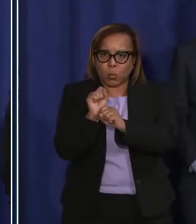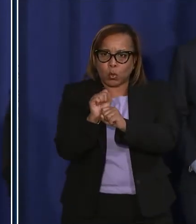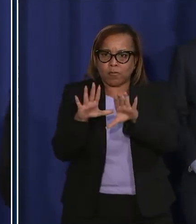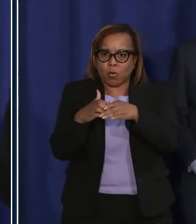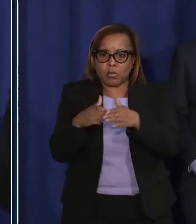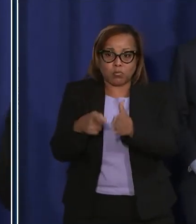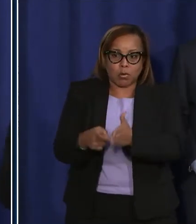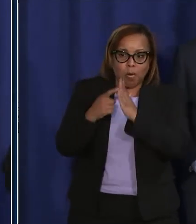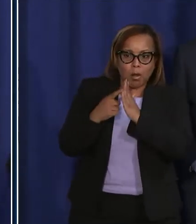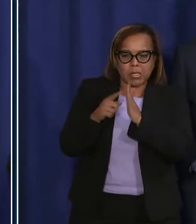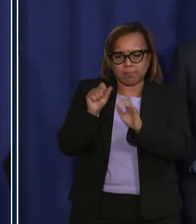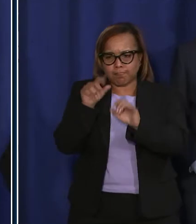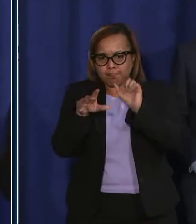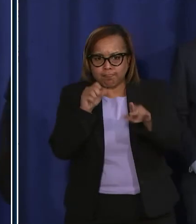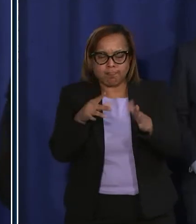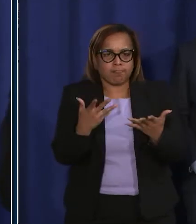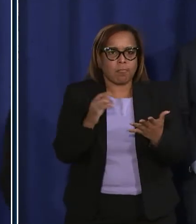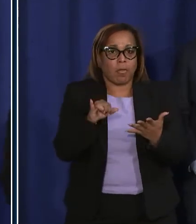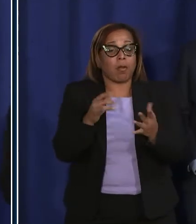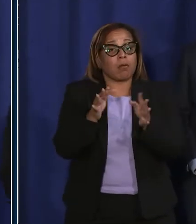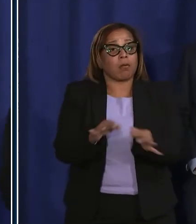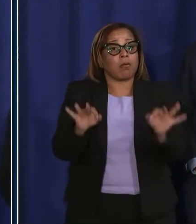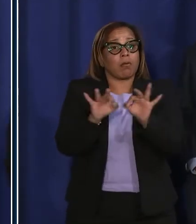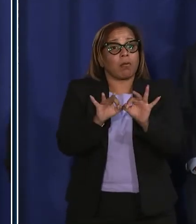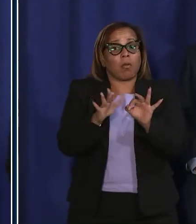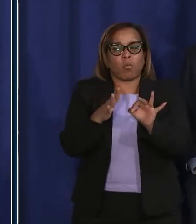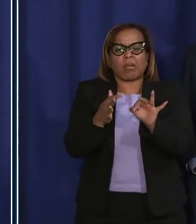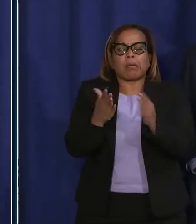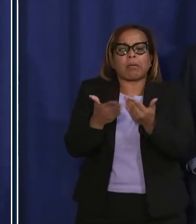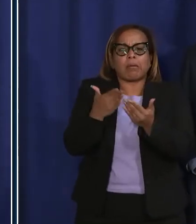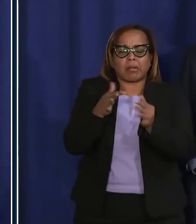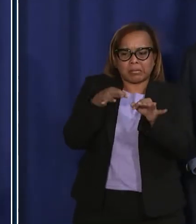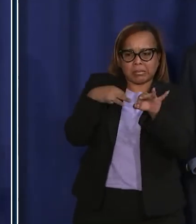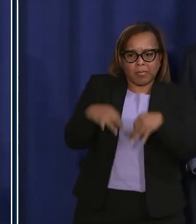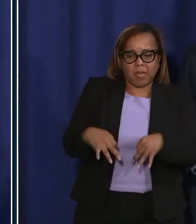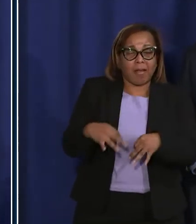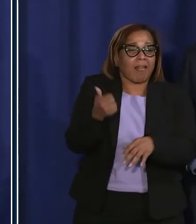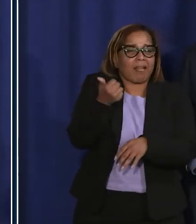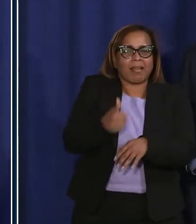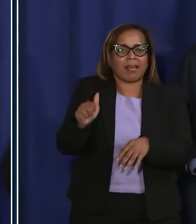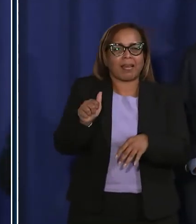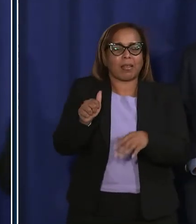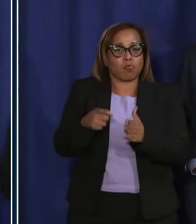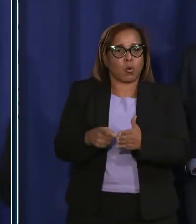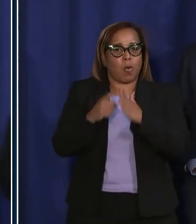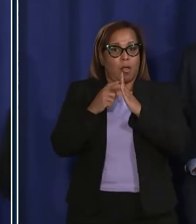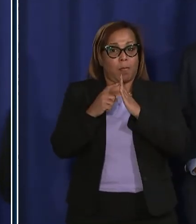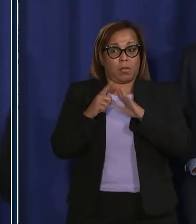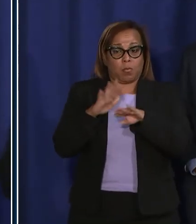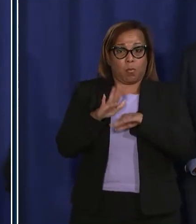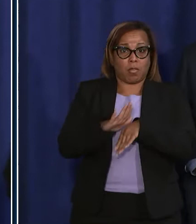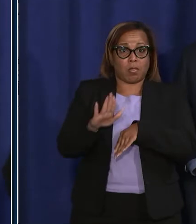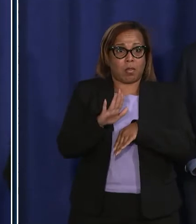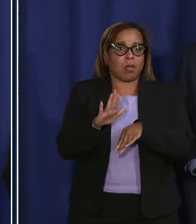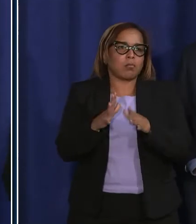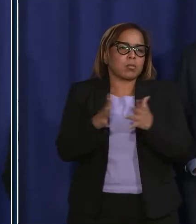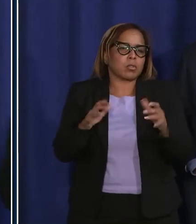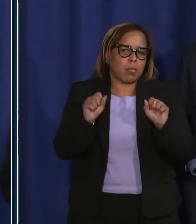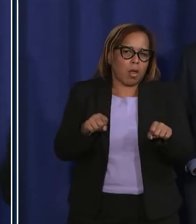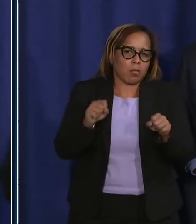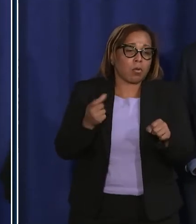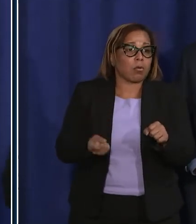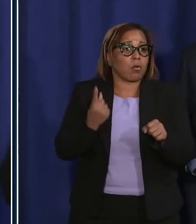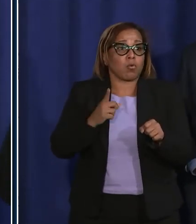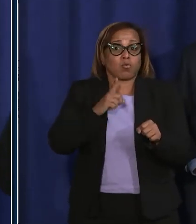about what the requirements are, making sure that we simplify any requirements on them as much as possible